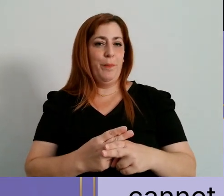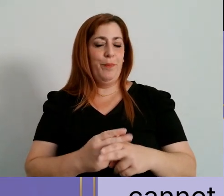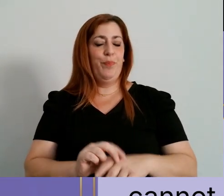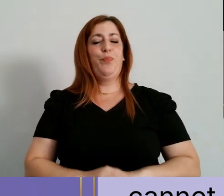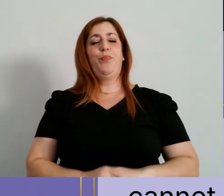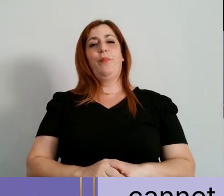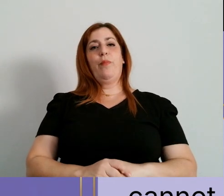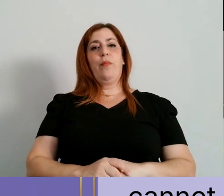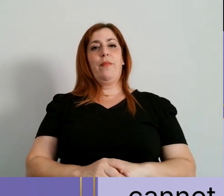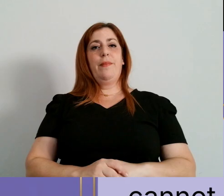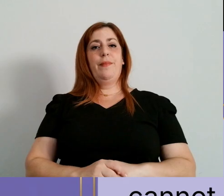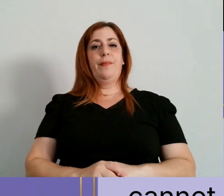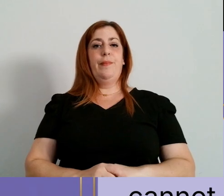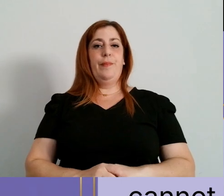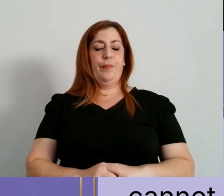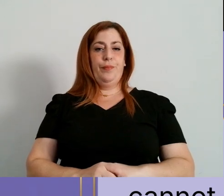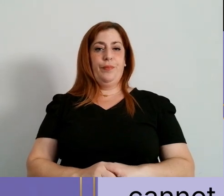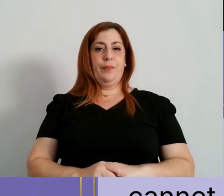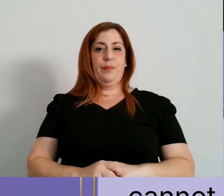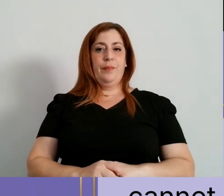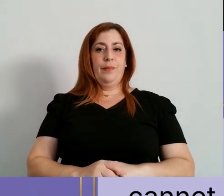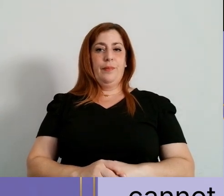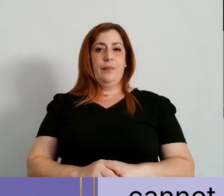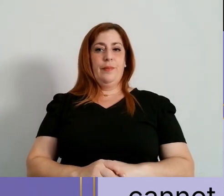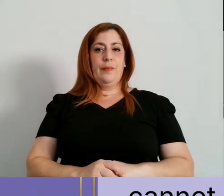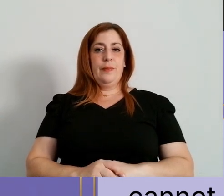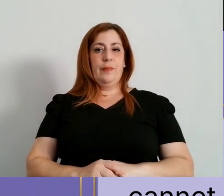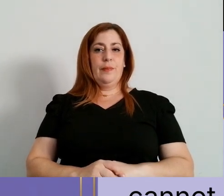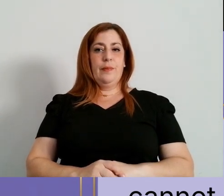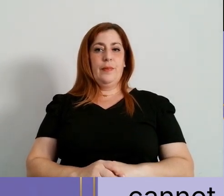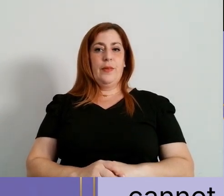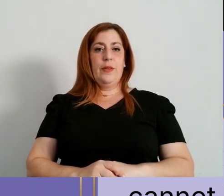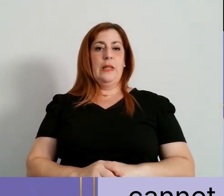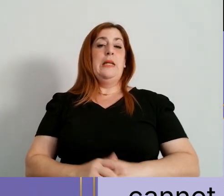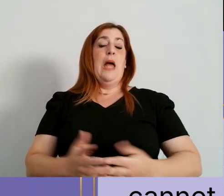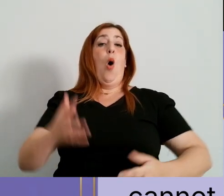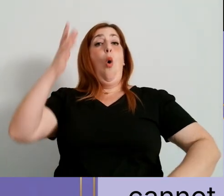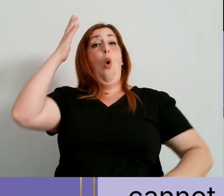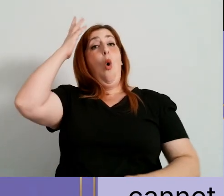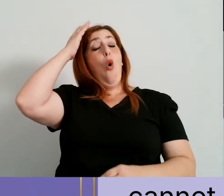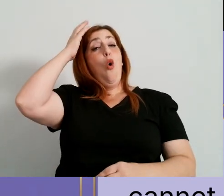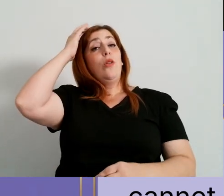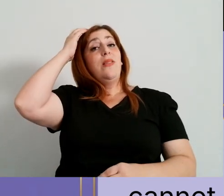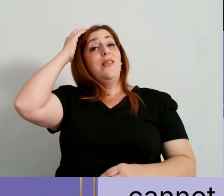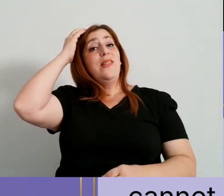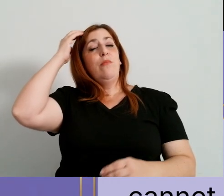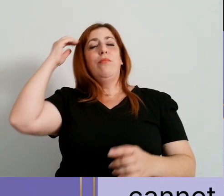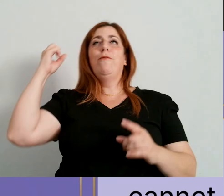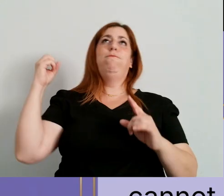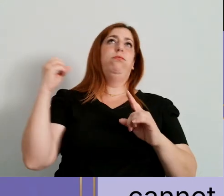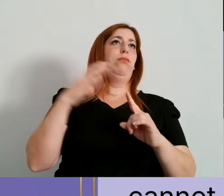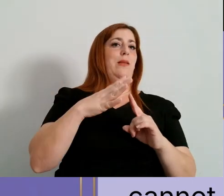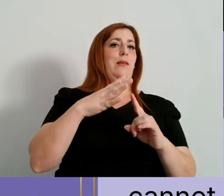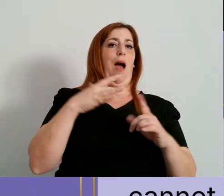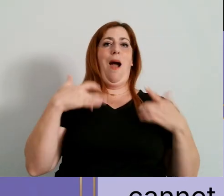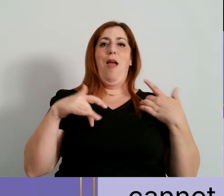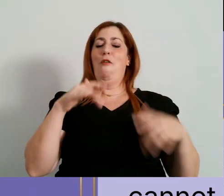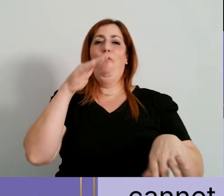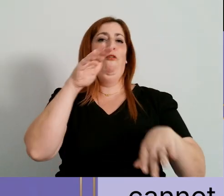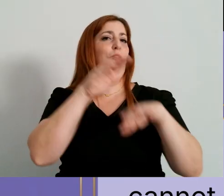autistic person for this reason. And of course, autism affects us in every area of our